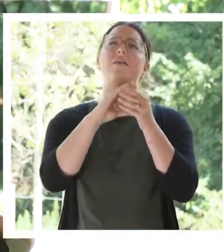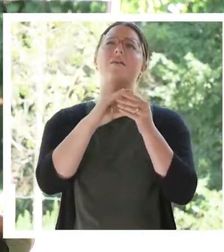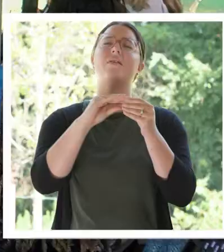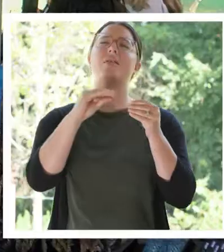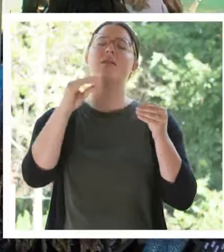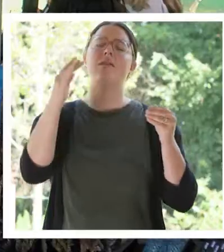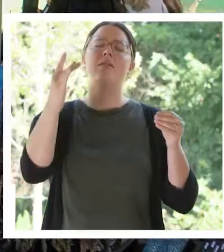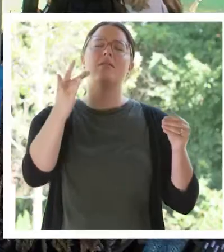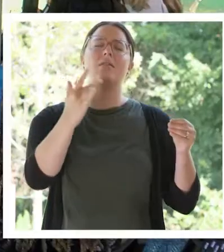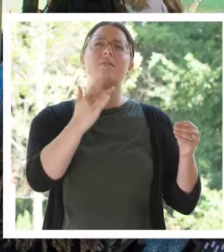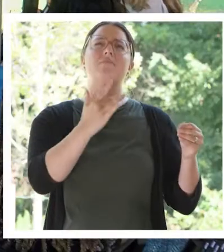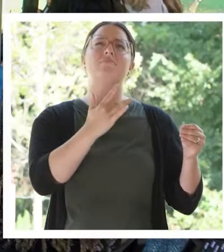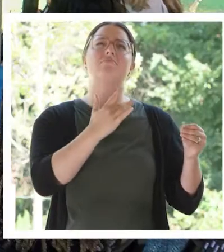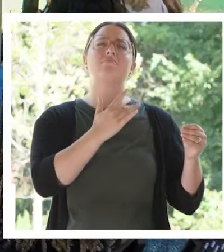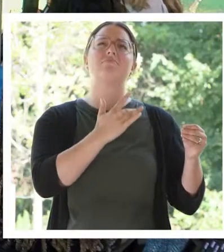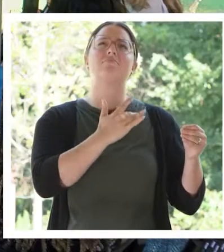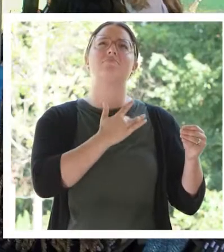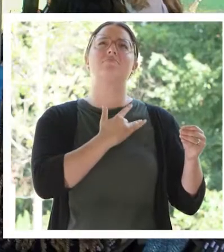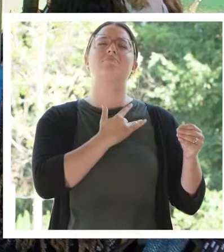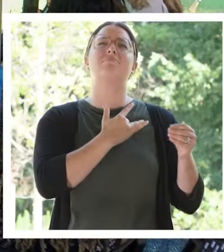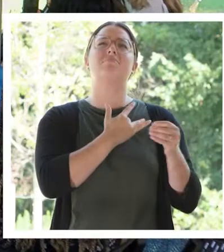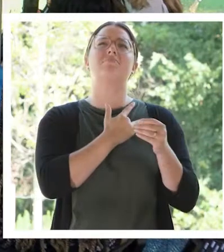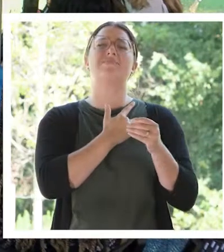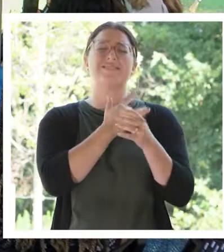sound that